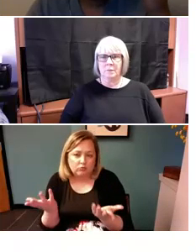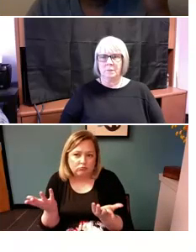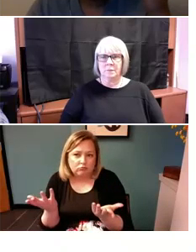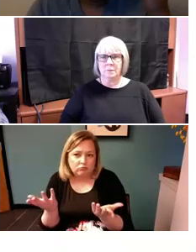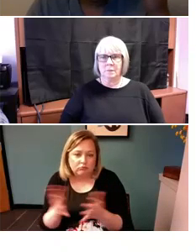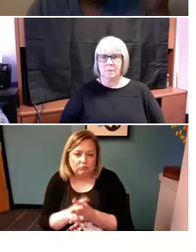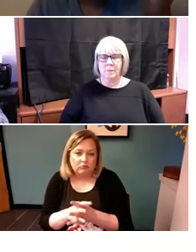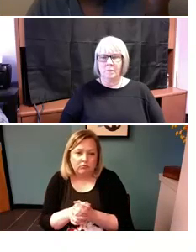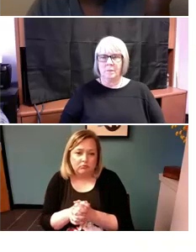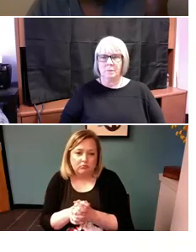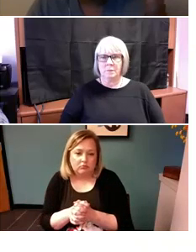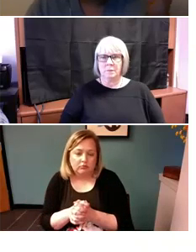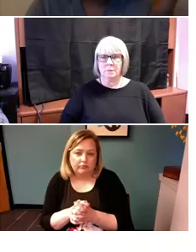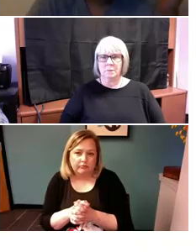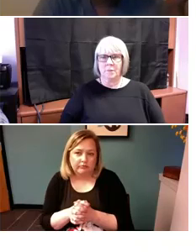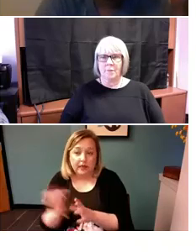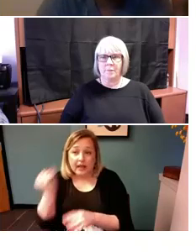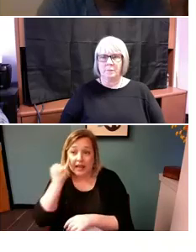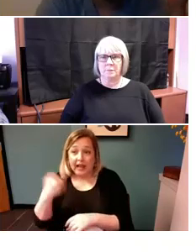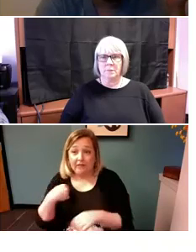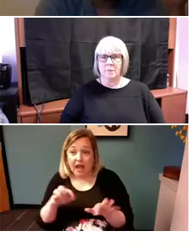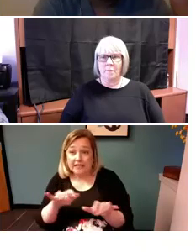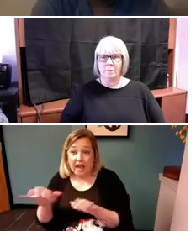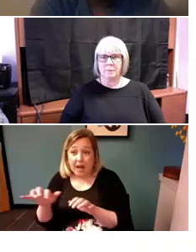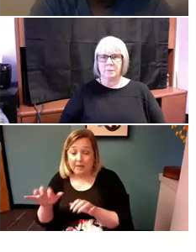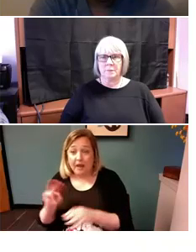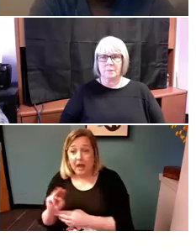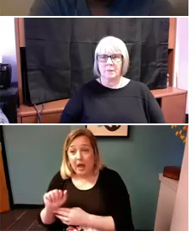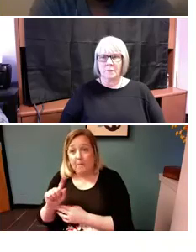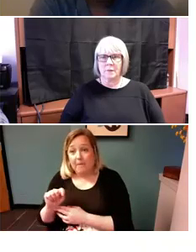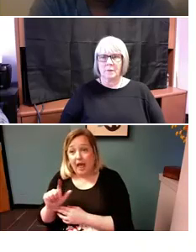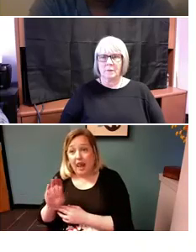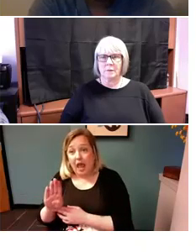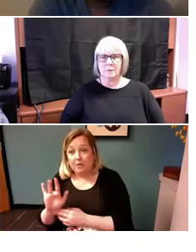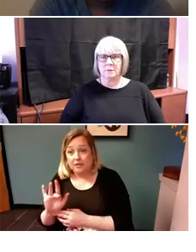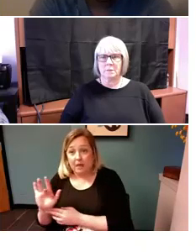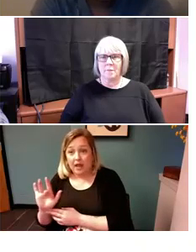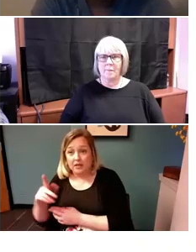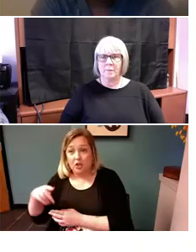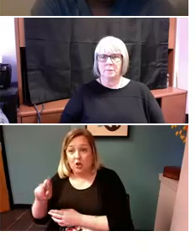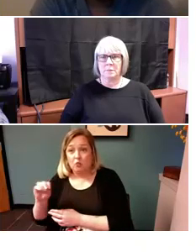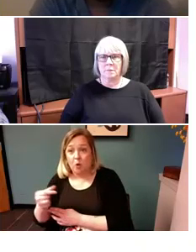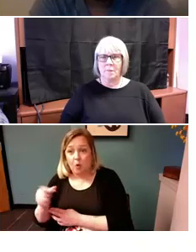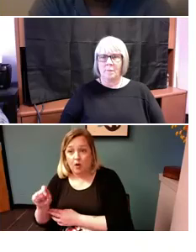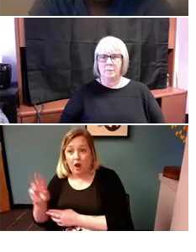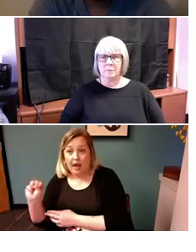So when I say MATLAB space program.m or Python